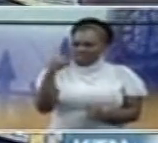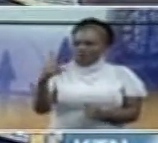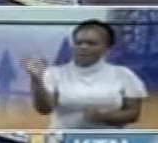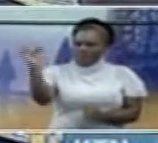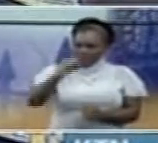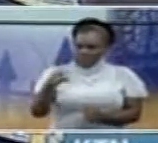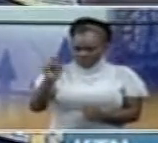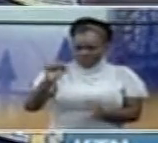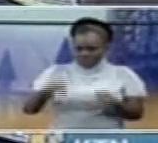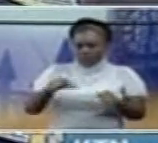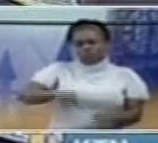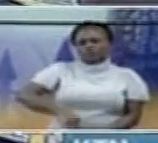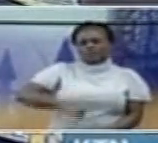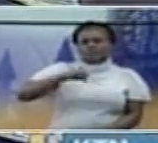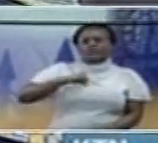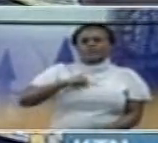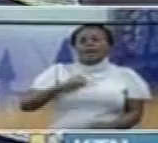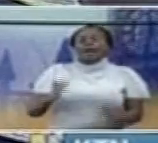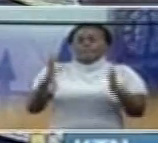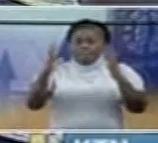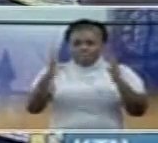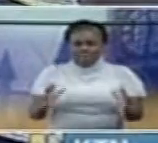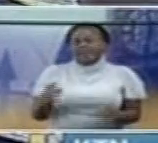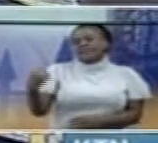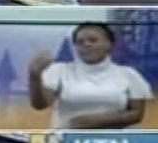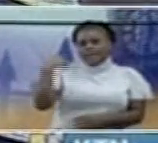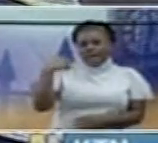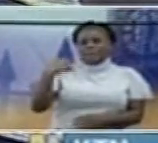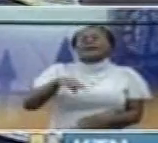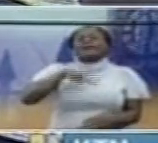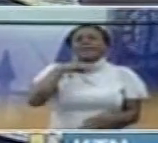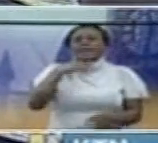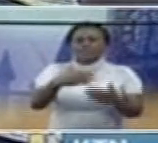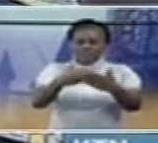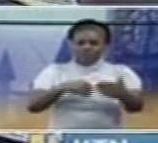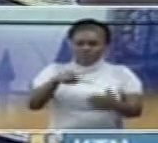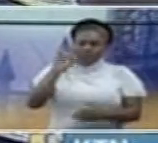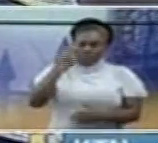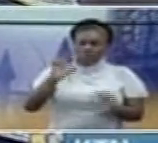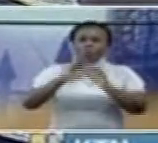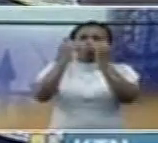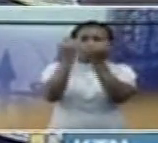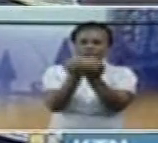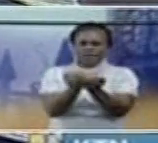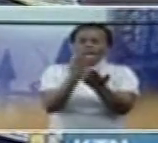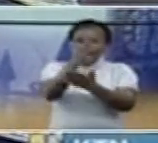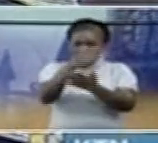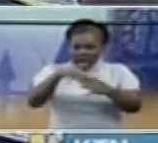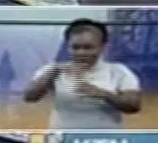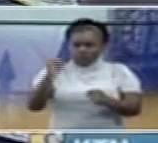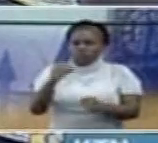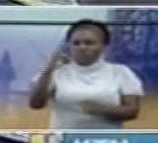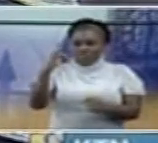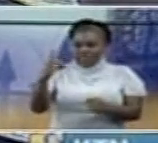were able to survive deliveries. So a huge chunk of them died before they could even see the world. Of those 31,